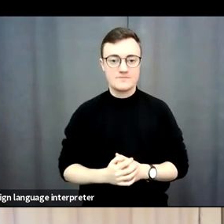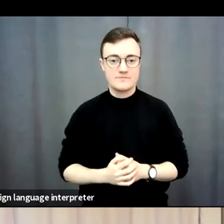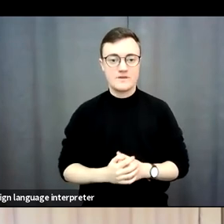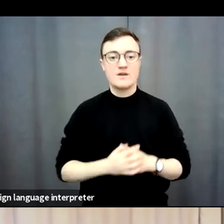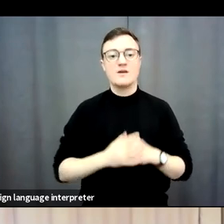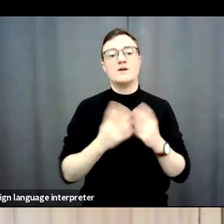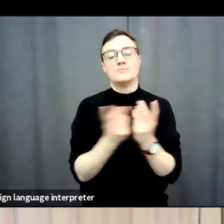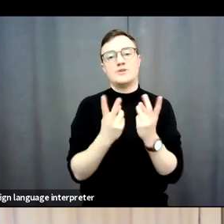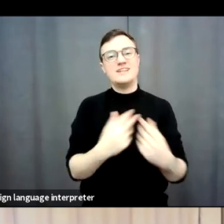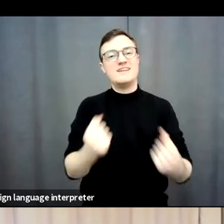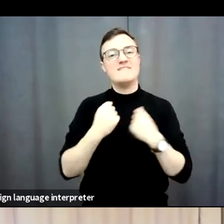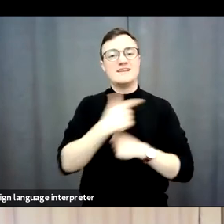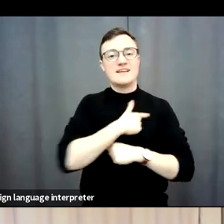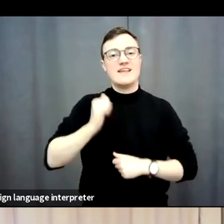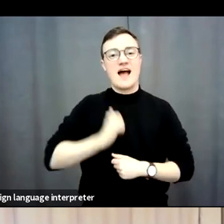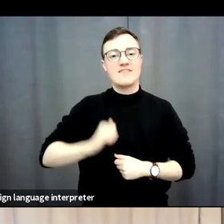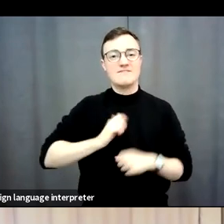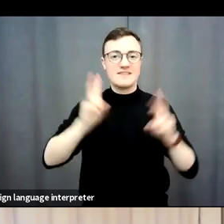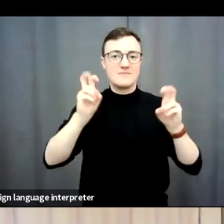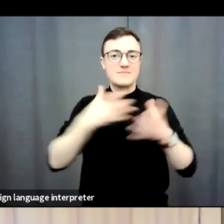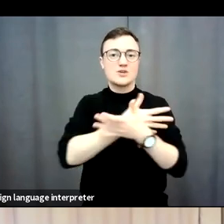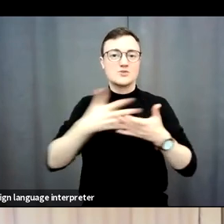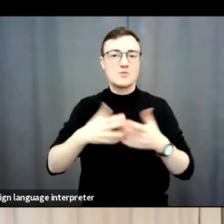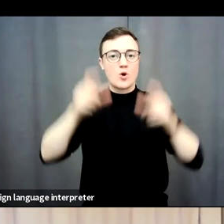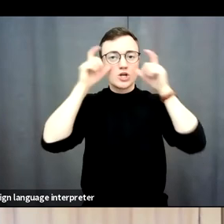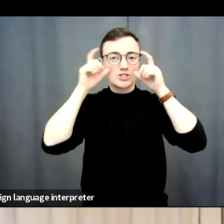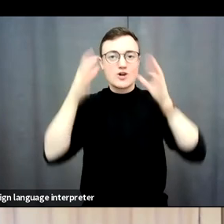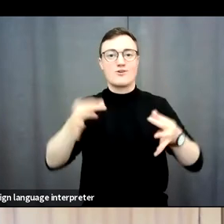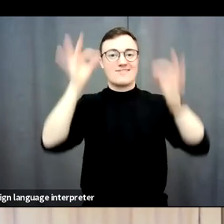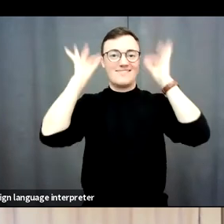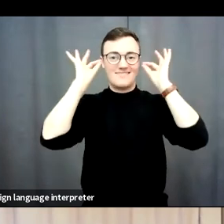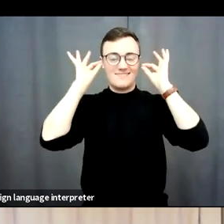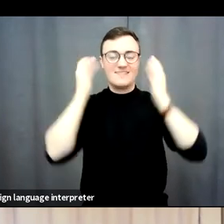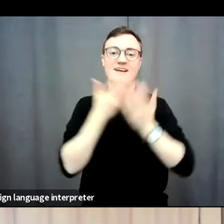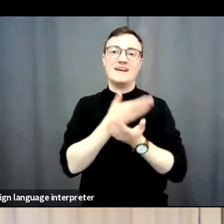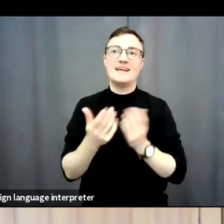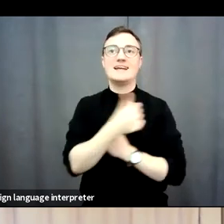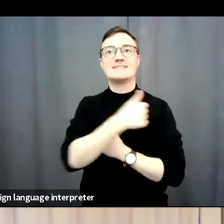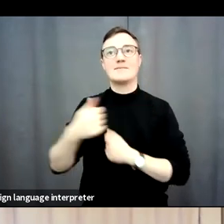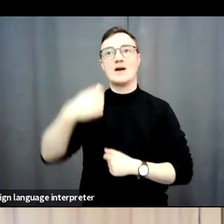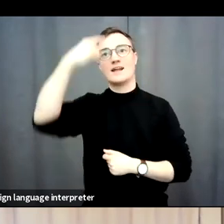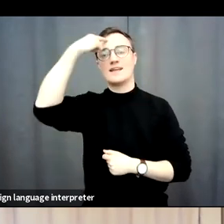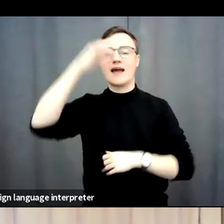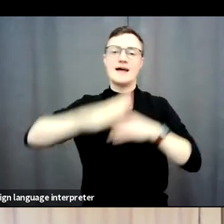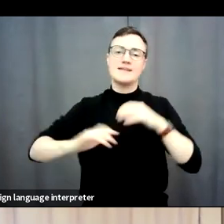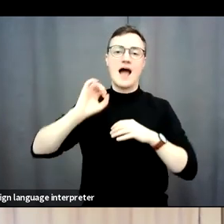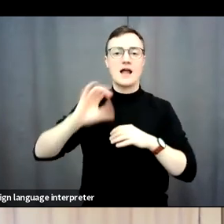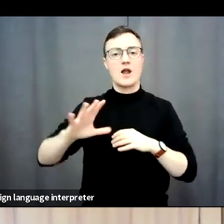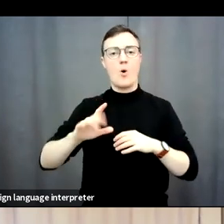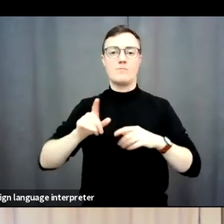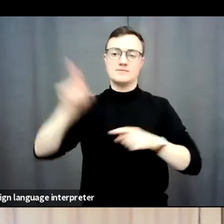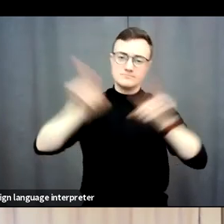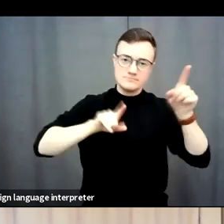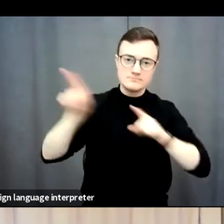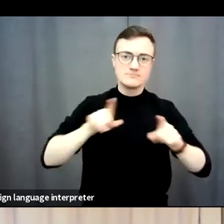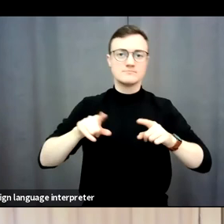language glasses on, and not just think about it, that it's movements or gestures